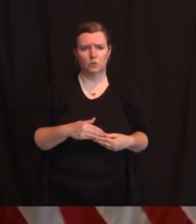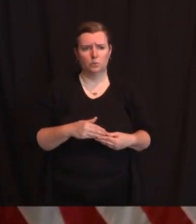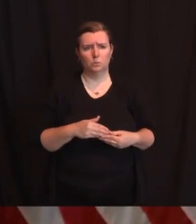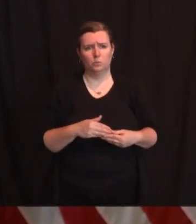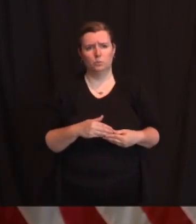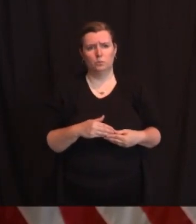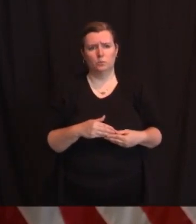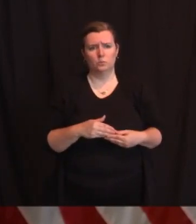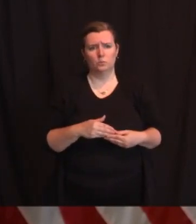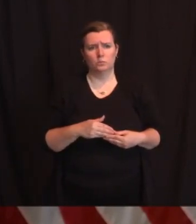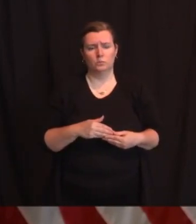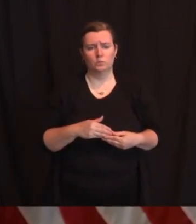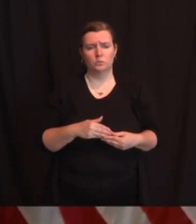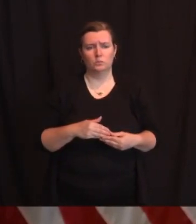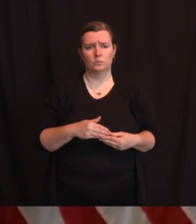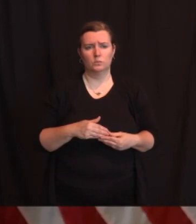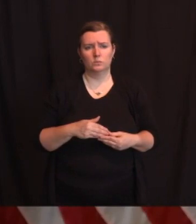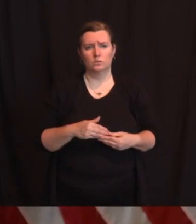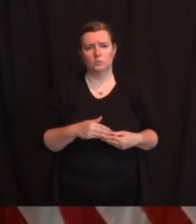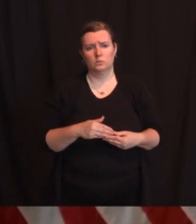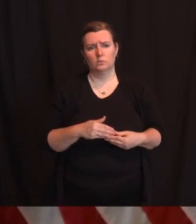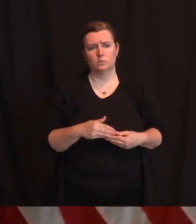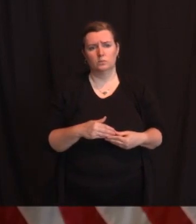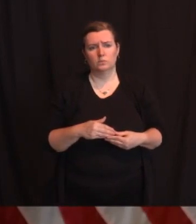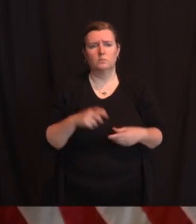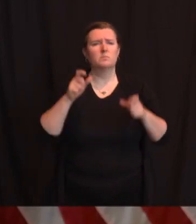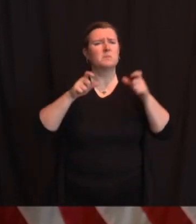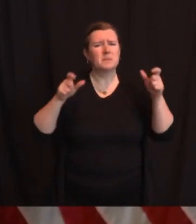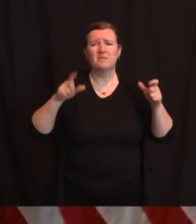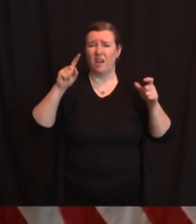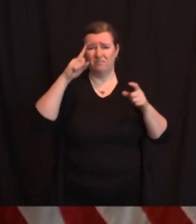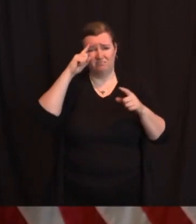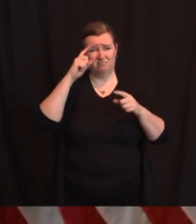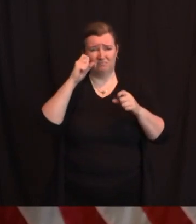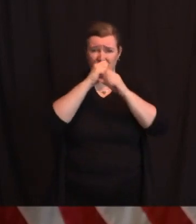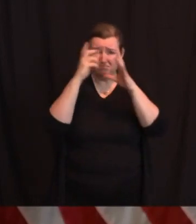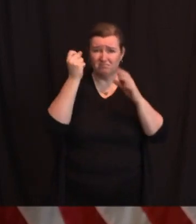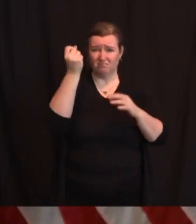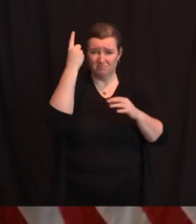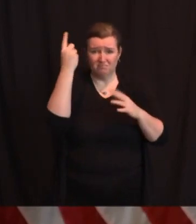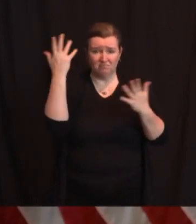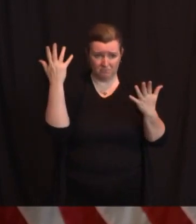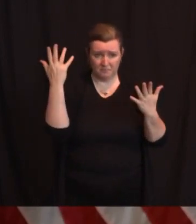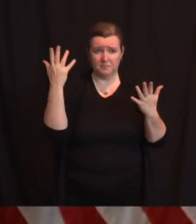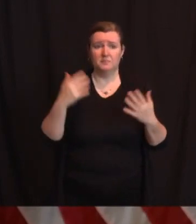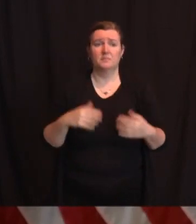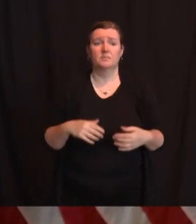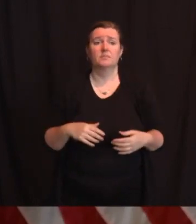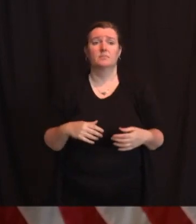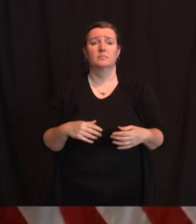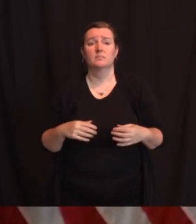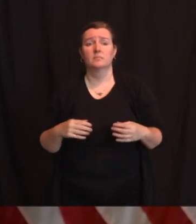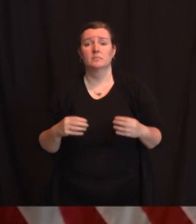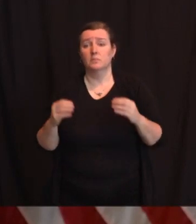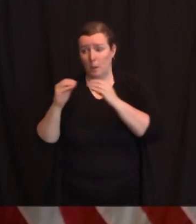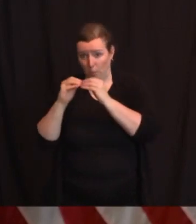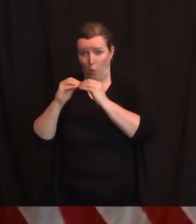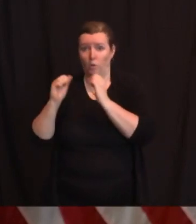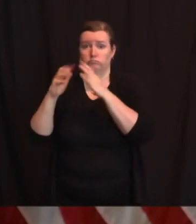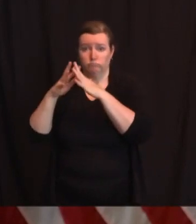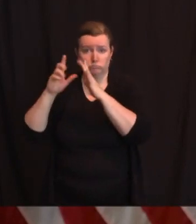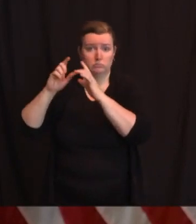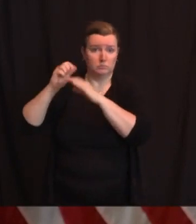the entirety of the picture for folks to understand not just more locations and more tests, but the